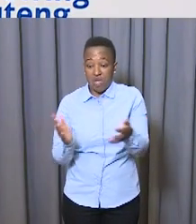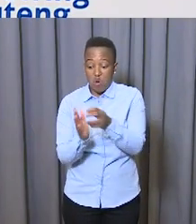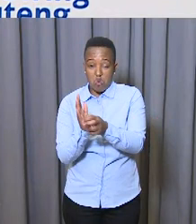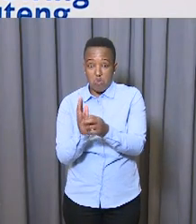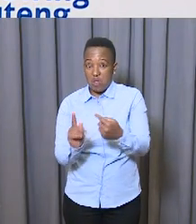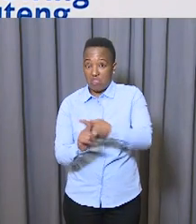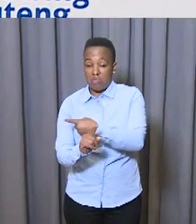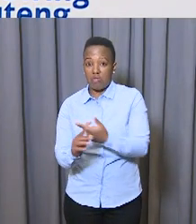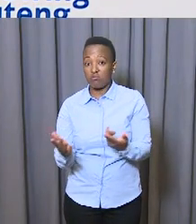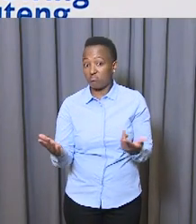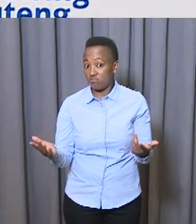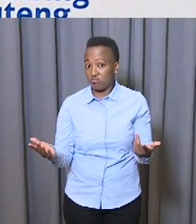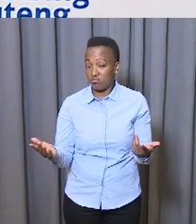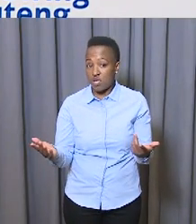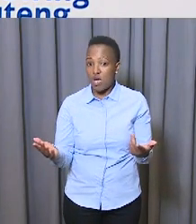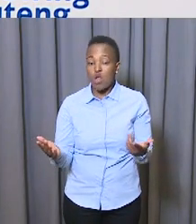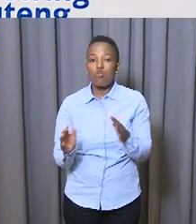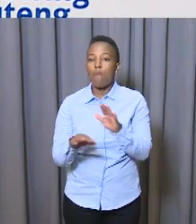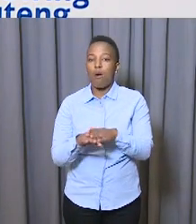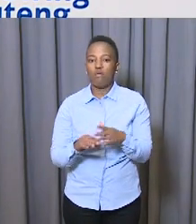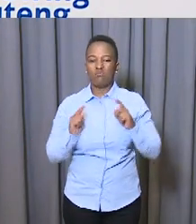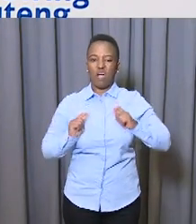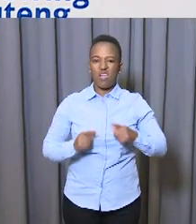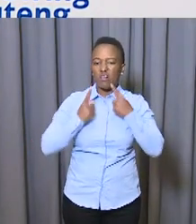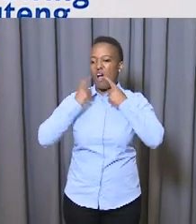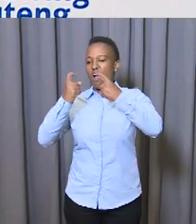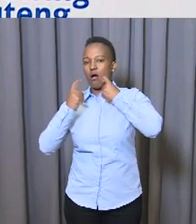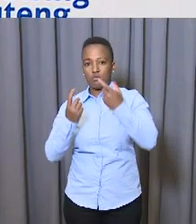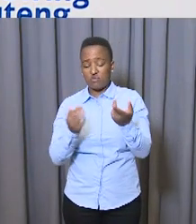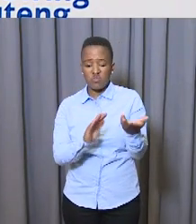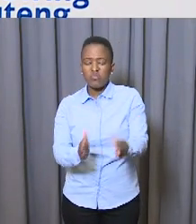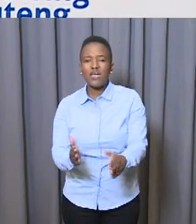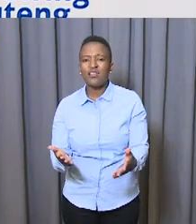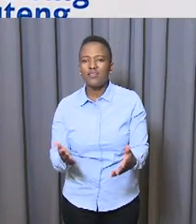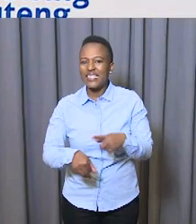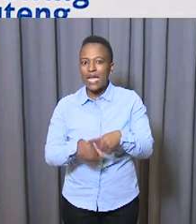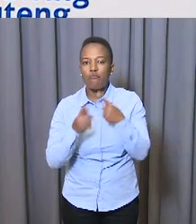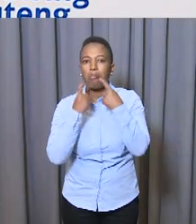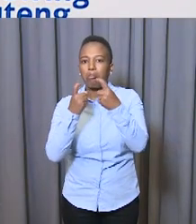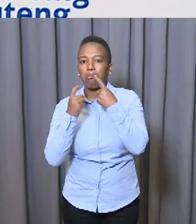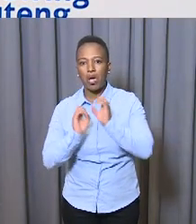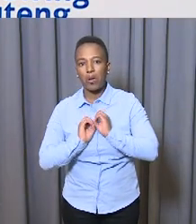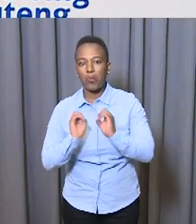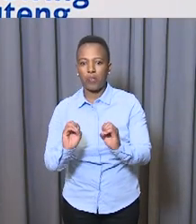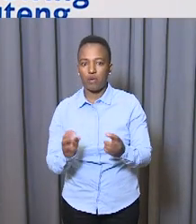to be sick and tired because we will be dead. You know, when you are dead, you can't be sick and tired of anything.